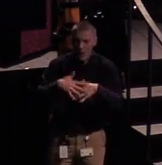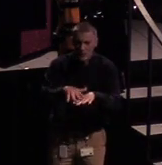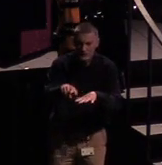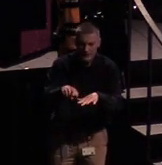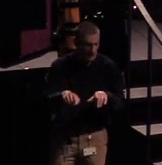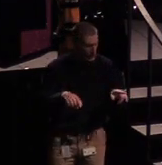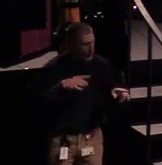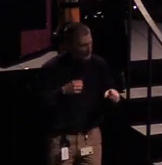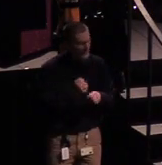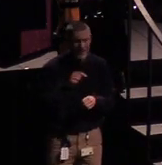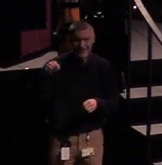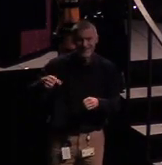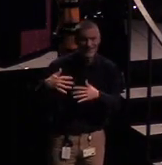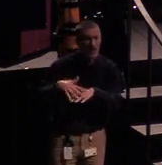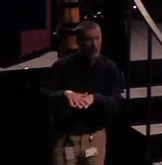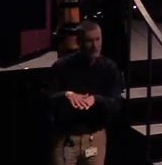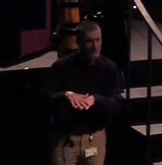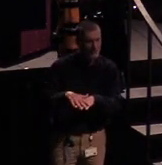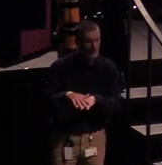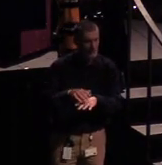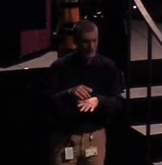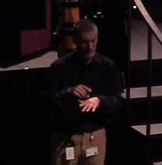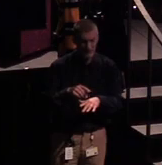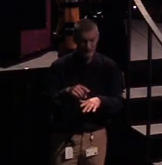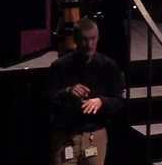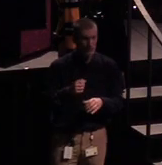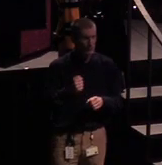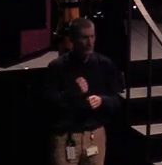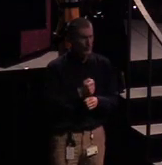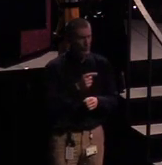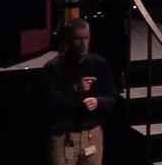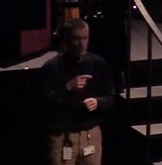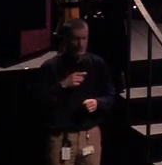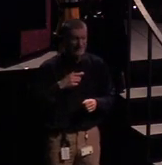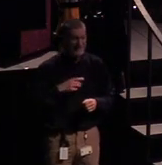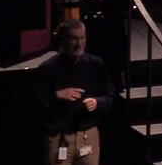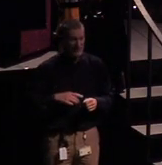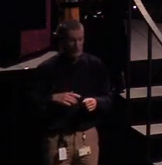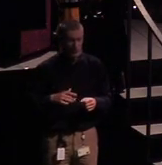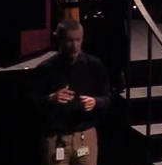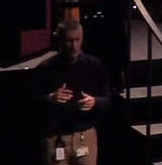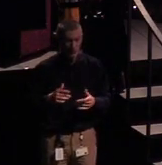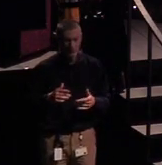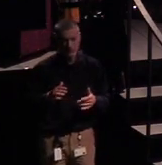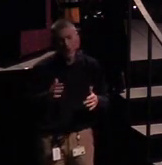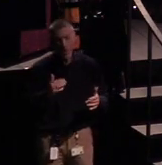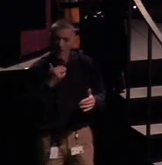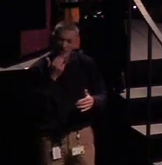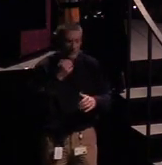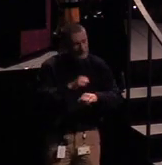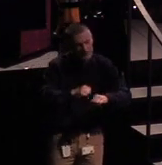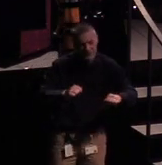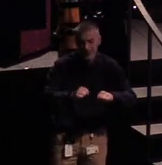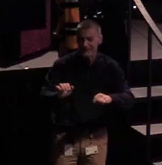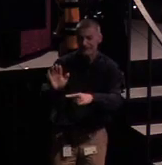whether you're whether you almost have to sort of stop the people coming in if there's a space limitation I've got a kind of particular